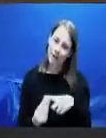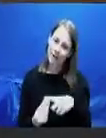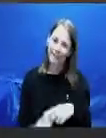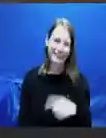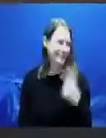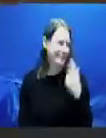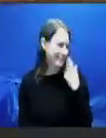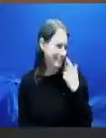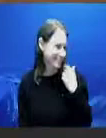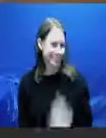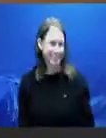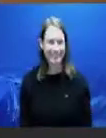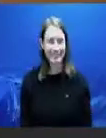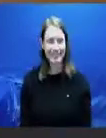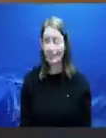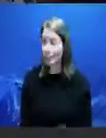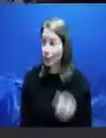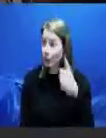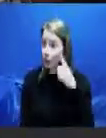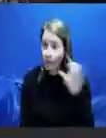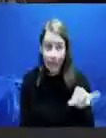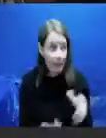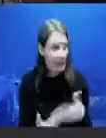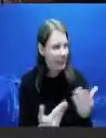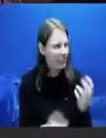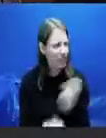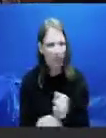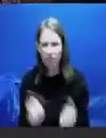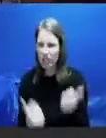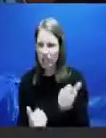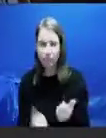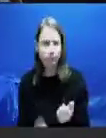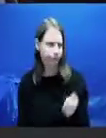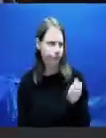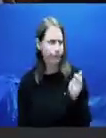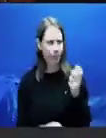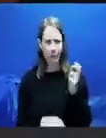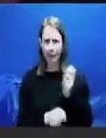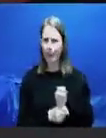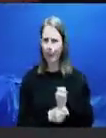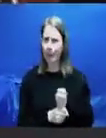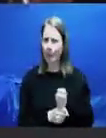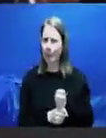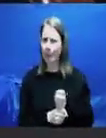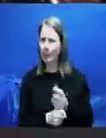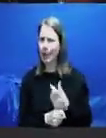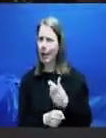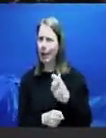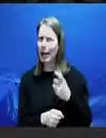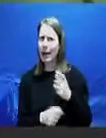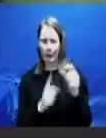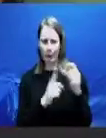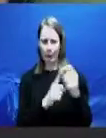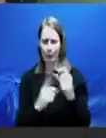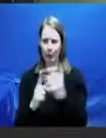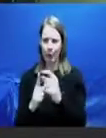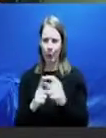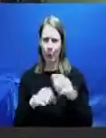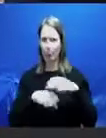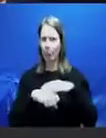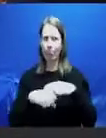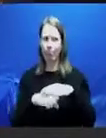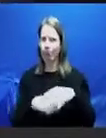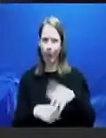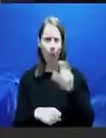Was this an easy activity or a hard activity? It was a little hard because you had to like dig deeper than what the words are saying. You had to read between the